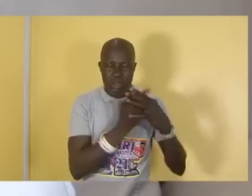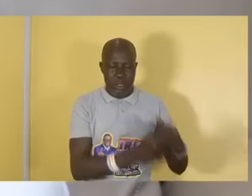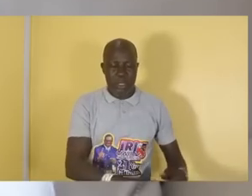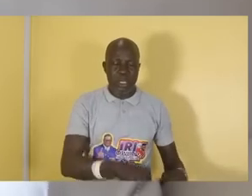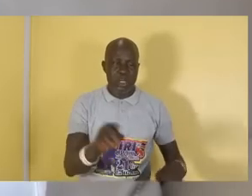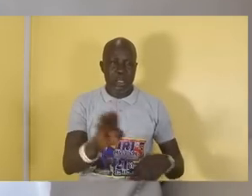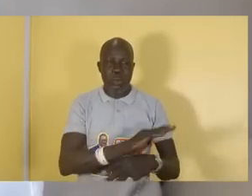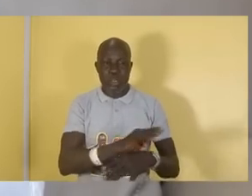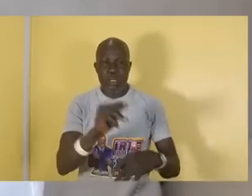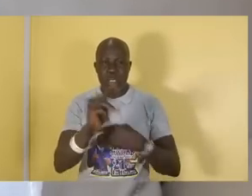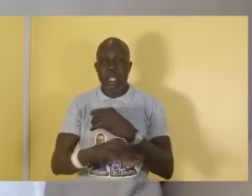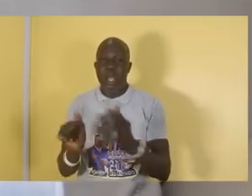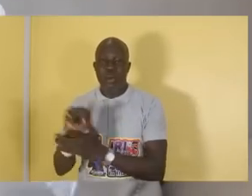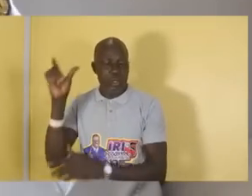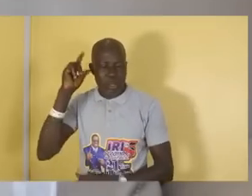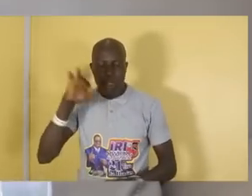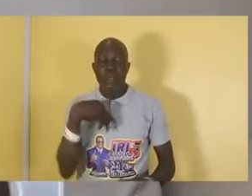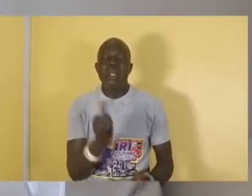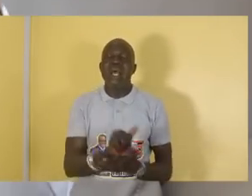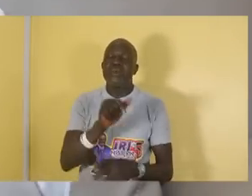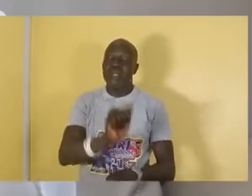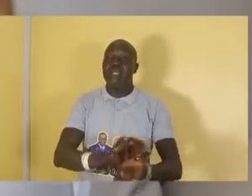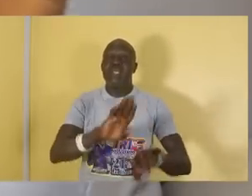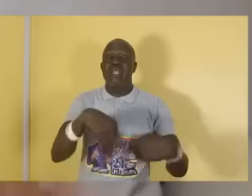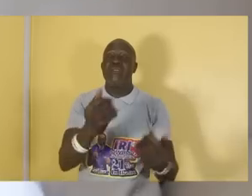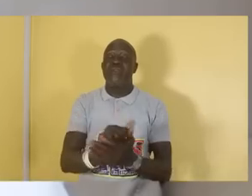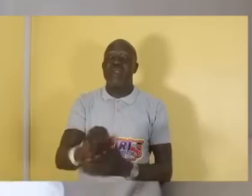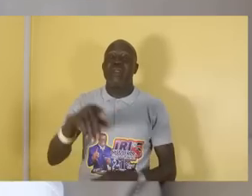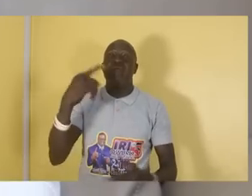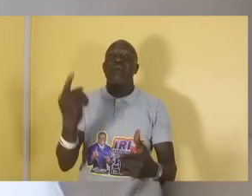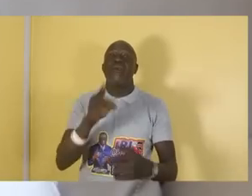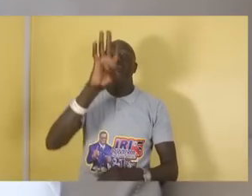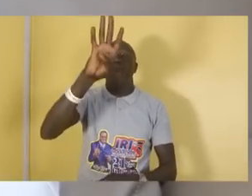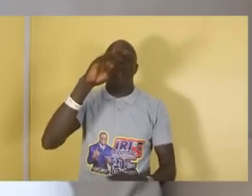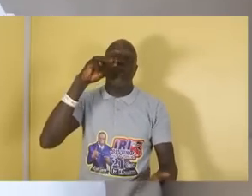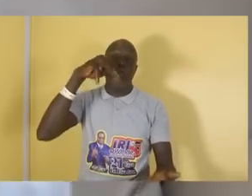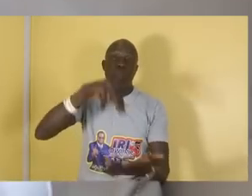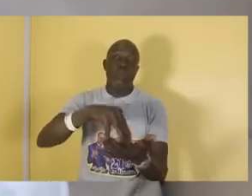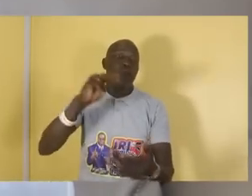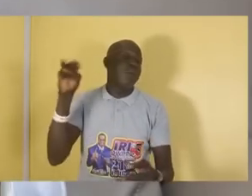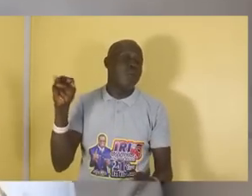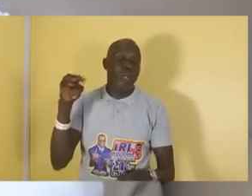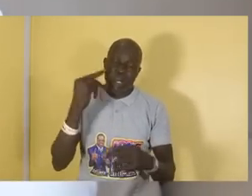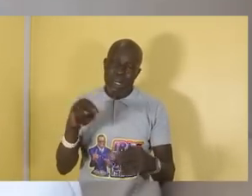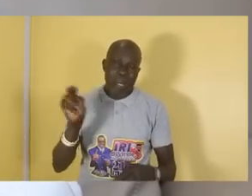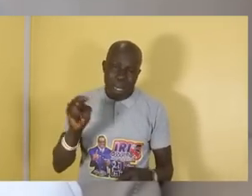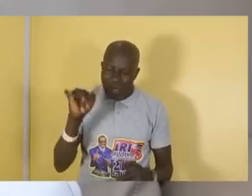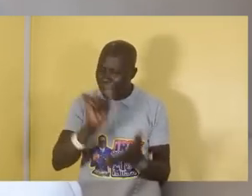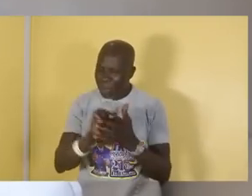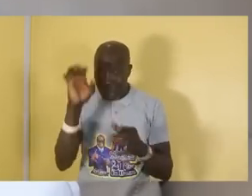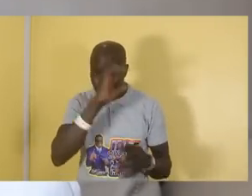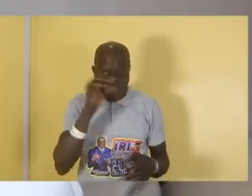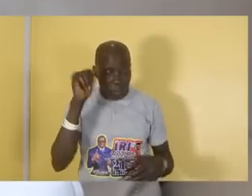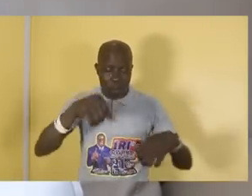just established a company. This is $4 million. That was how you take the culture of the person that